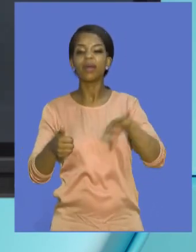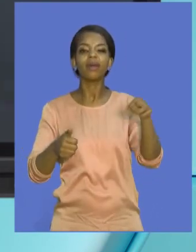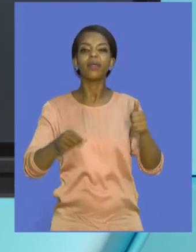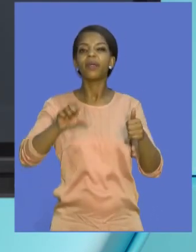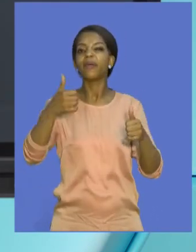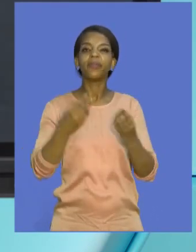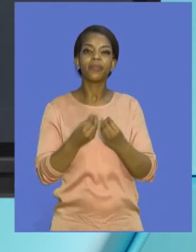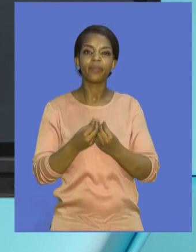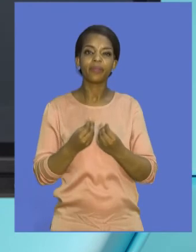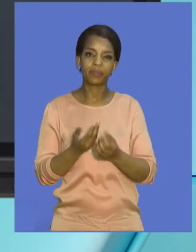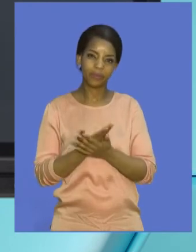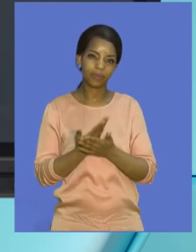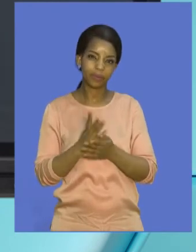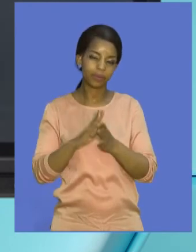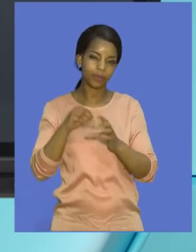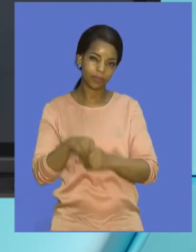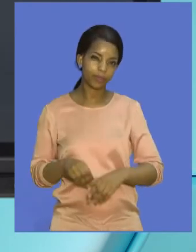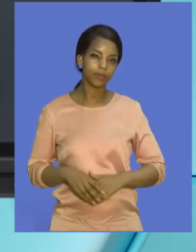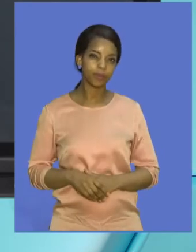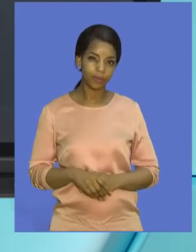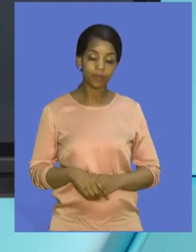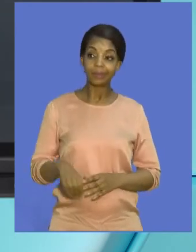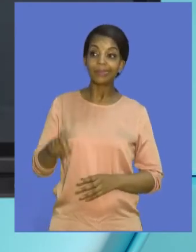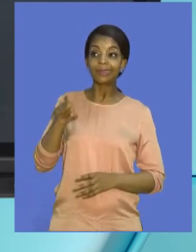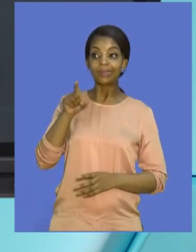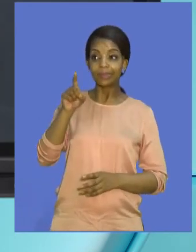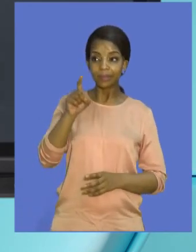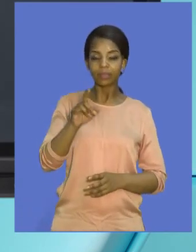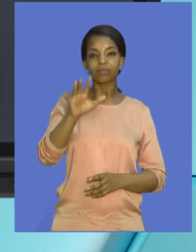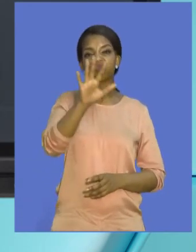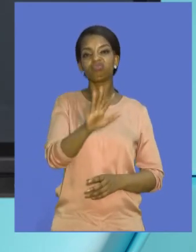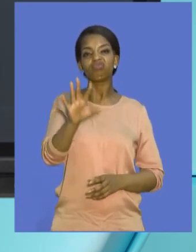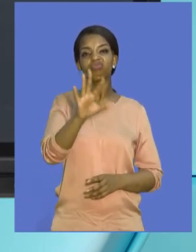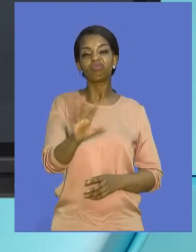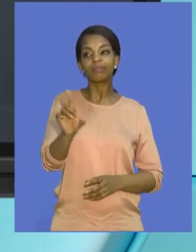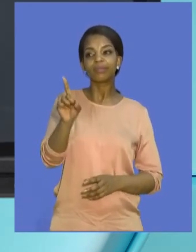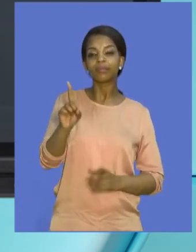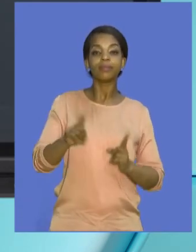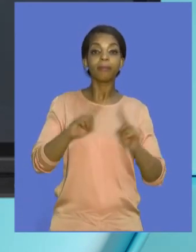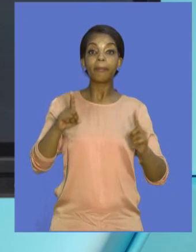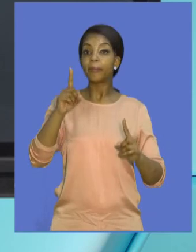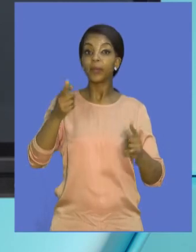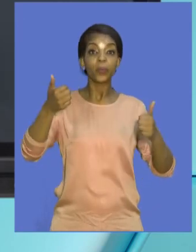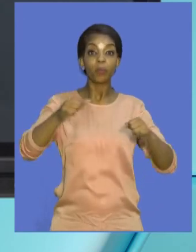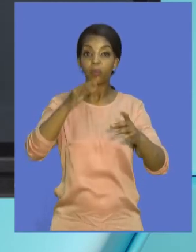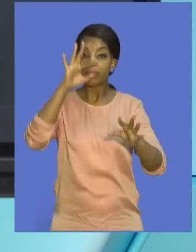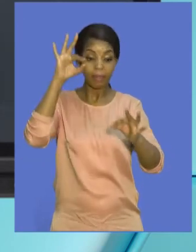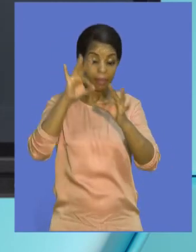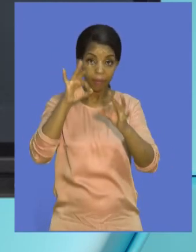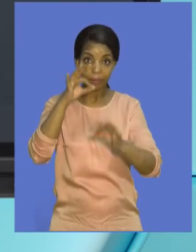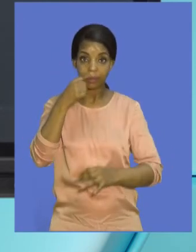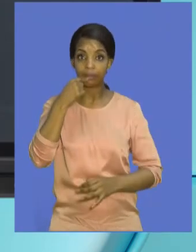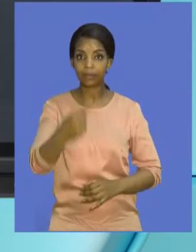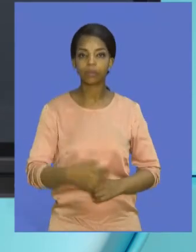something maybe on a loan, because this is roughly a loan, although it does not specifically say that it is a loan, but it is